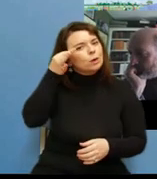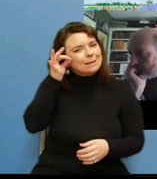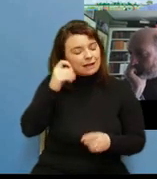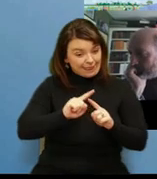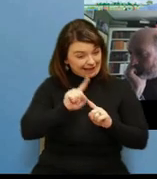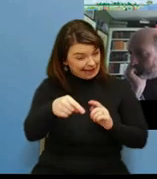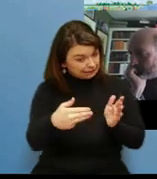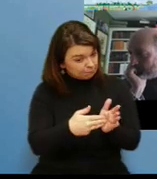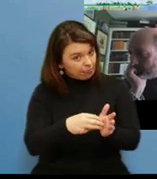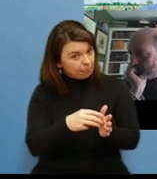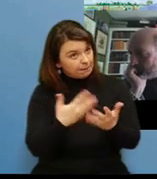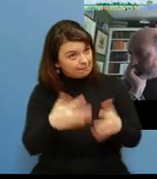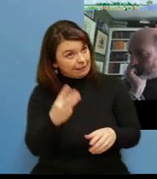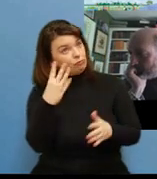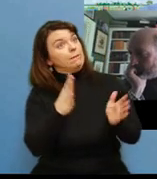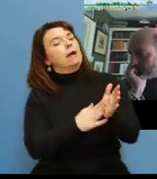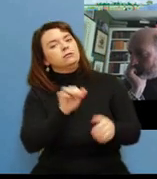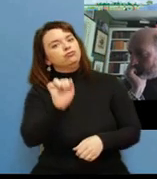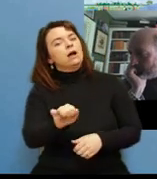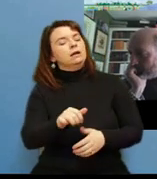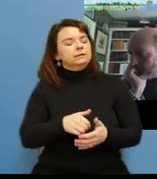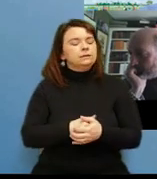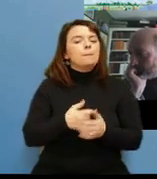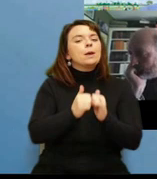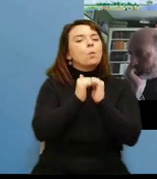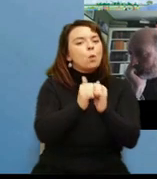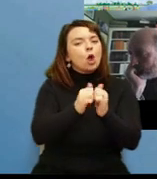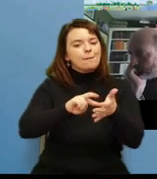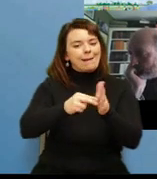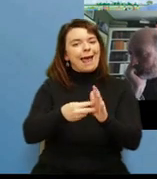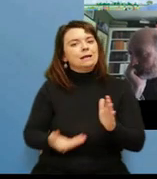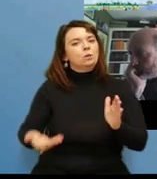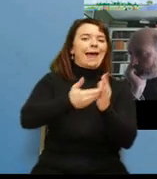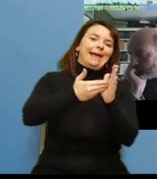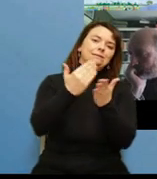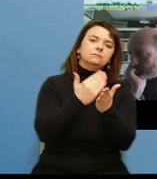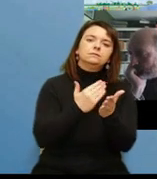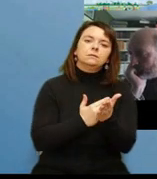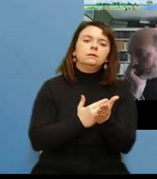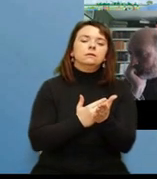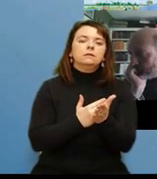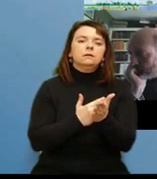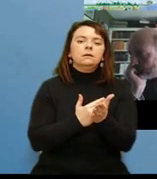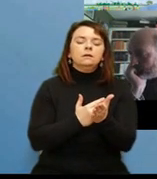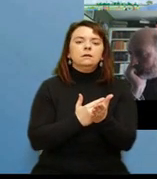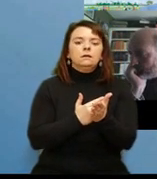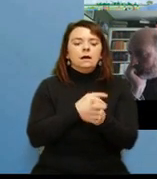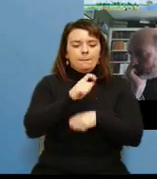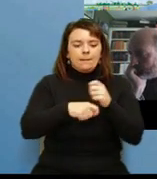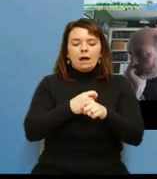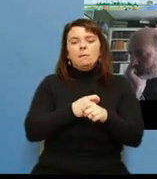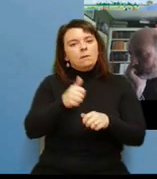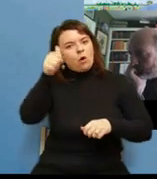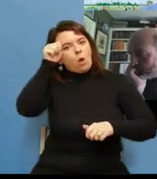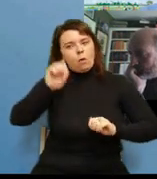will be 3 months ago. So it might be worth planning that in, and we get a bit more color around